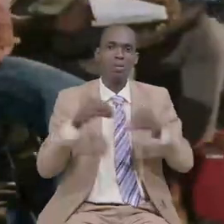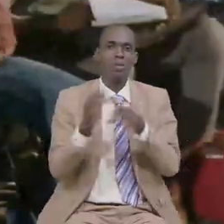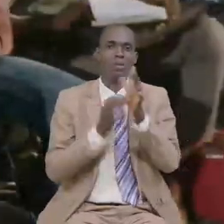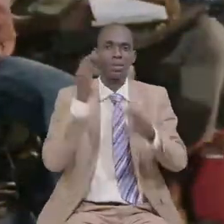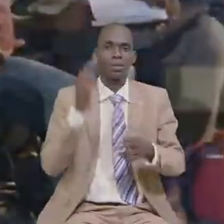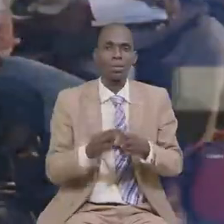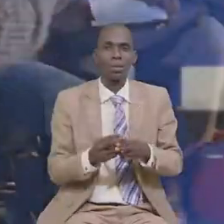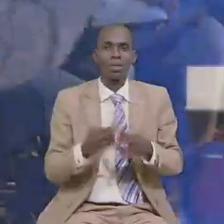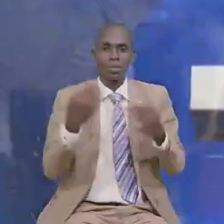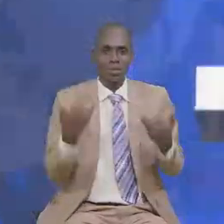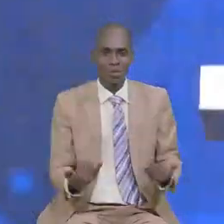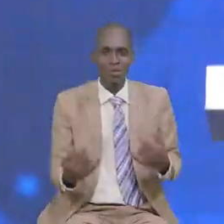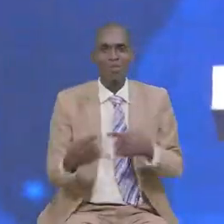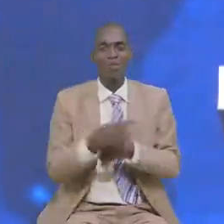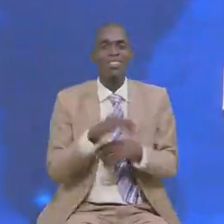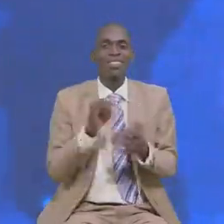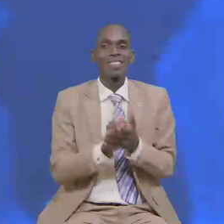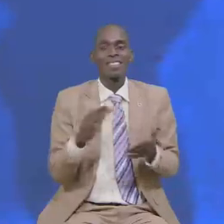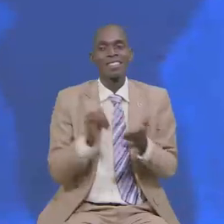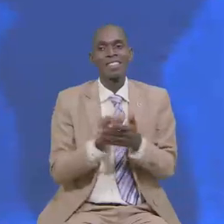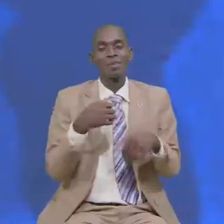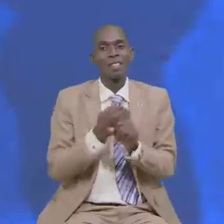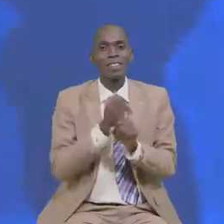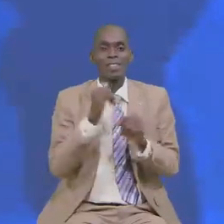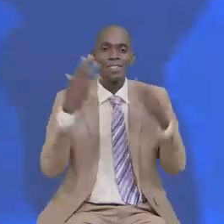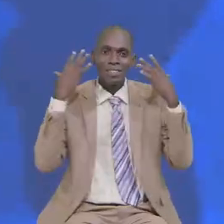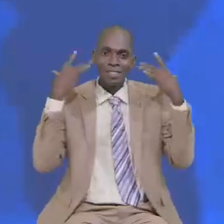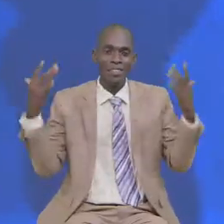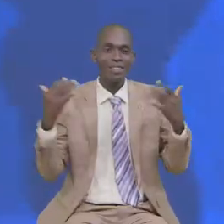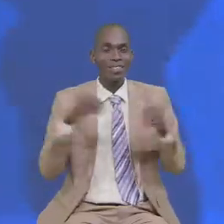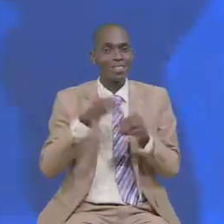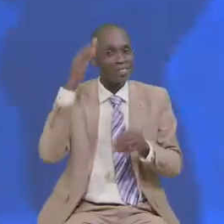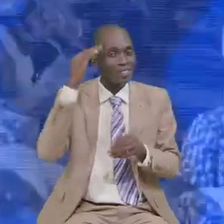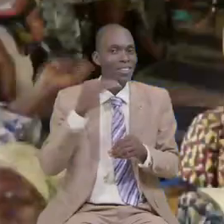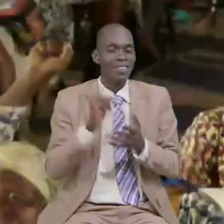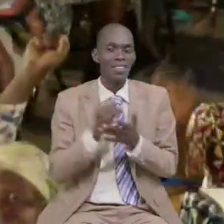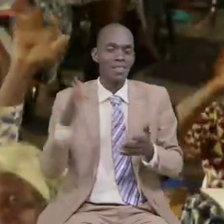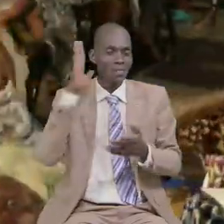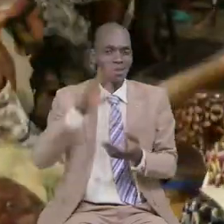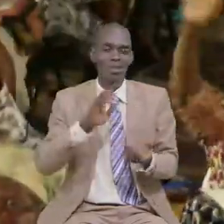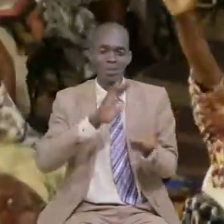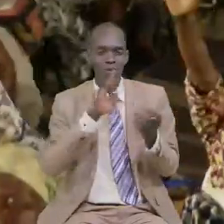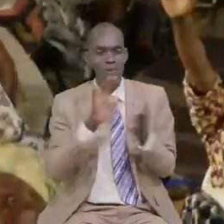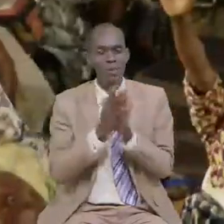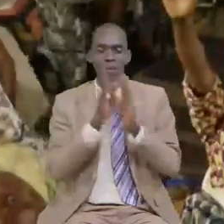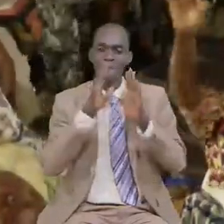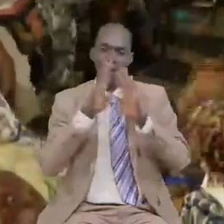Today. That thing that is making a noise in your head, that thing will come to a calm.